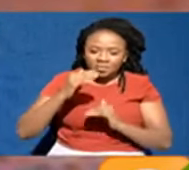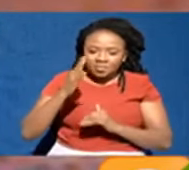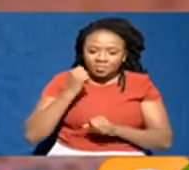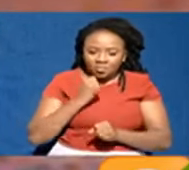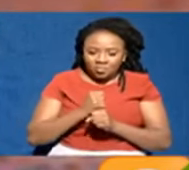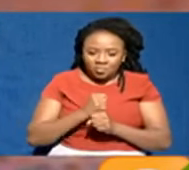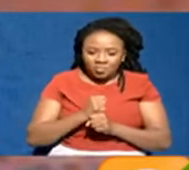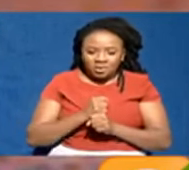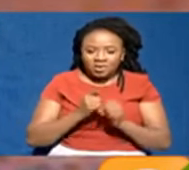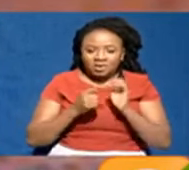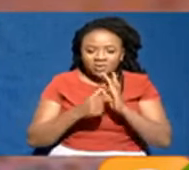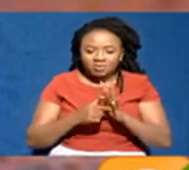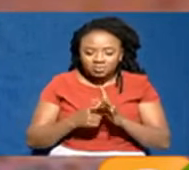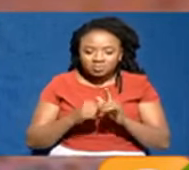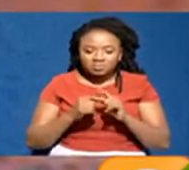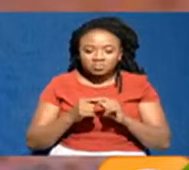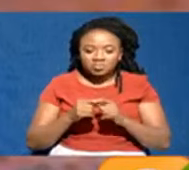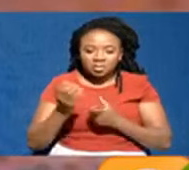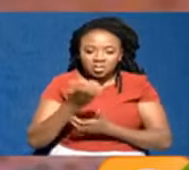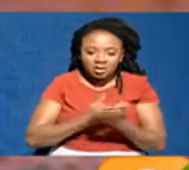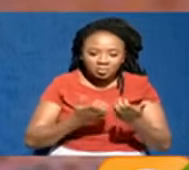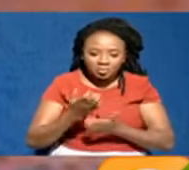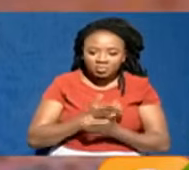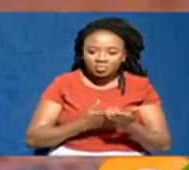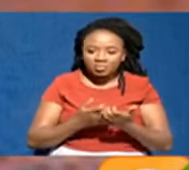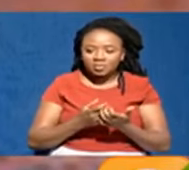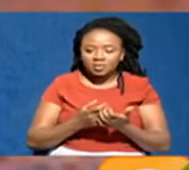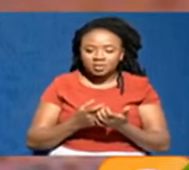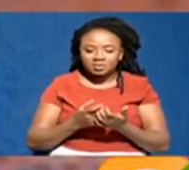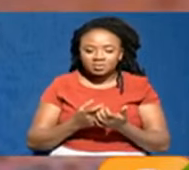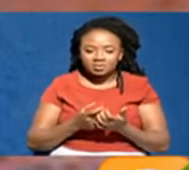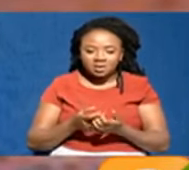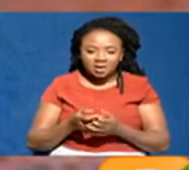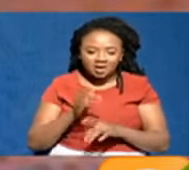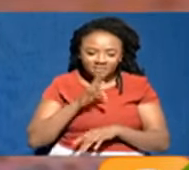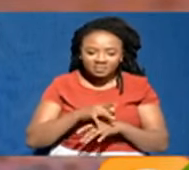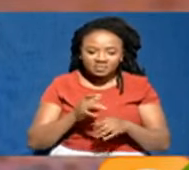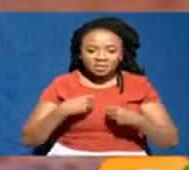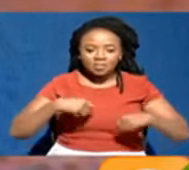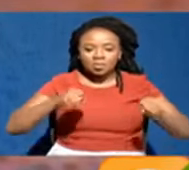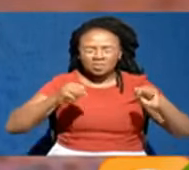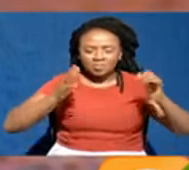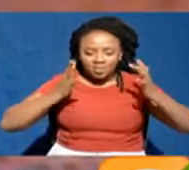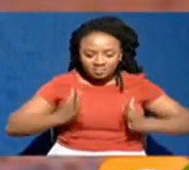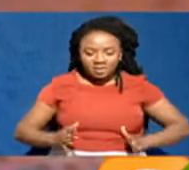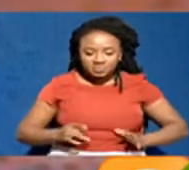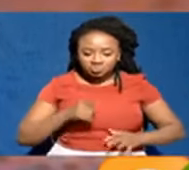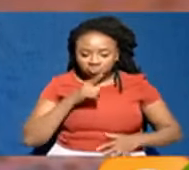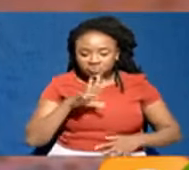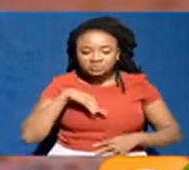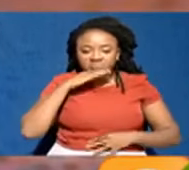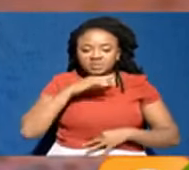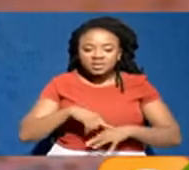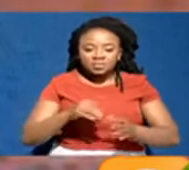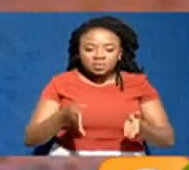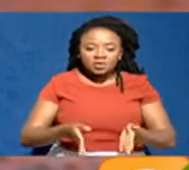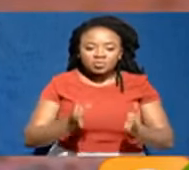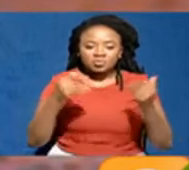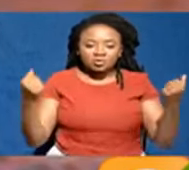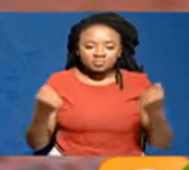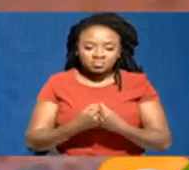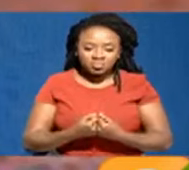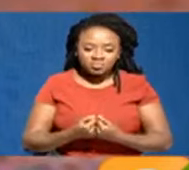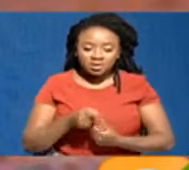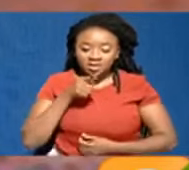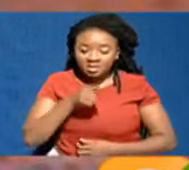at the economics. Somebody, for example, Boda Boda rider, dies in a road crash, was a breadwinner, or is injured